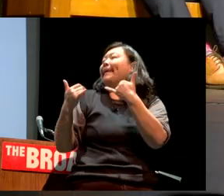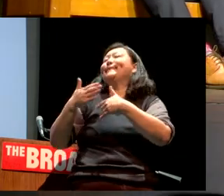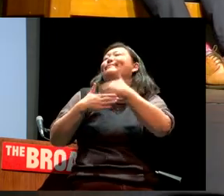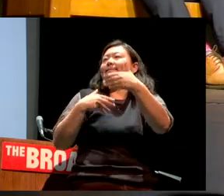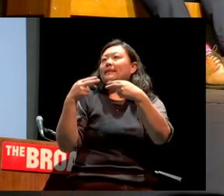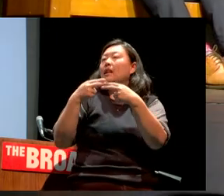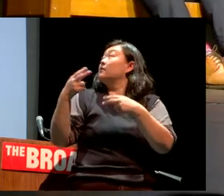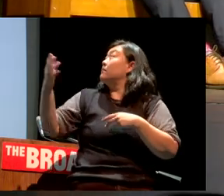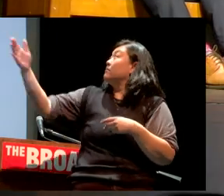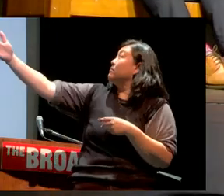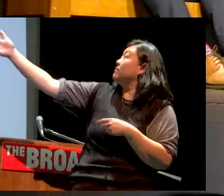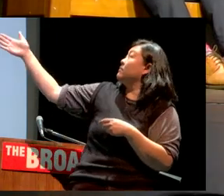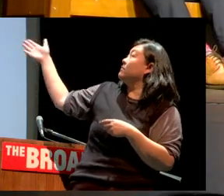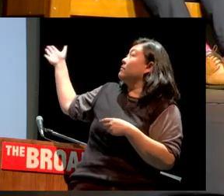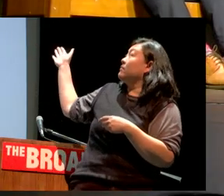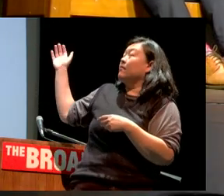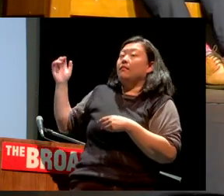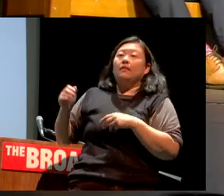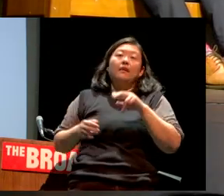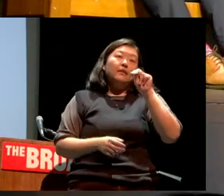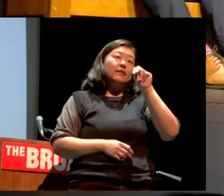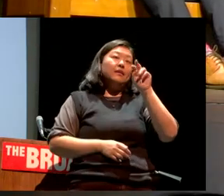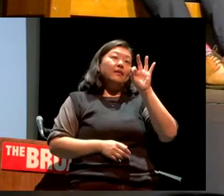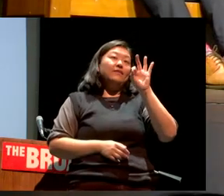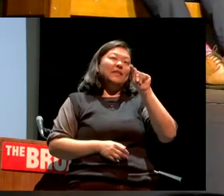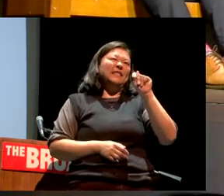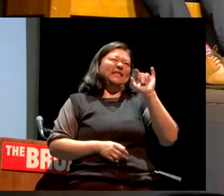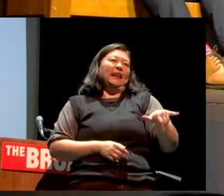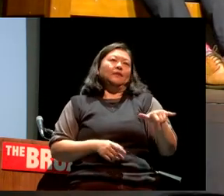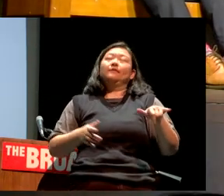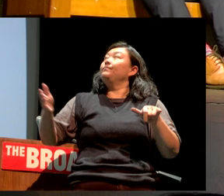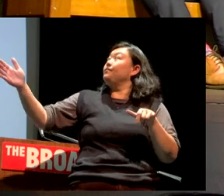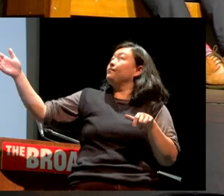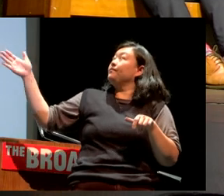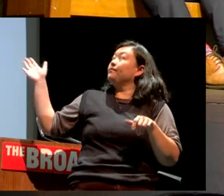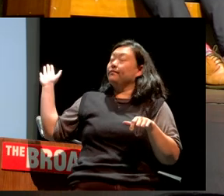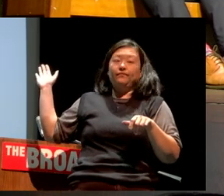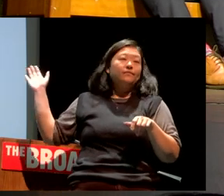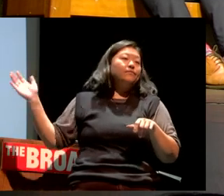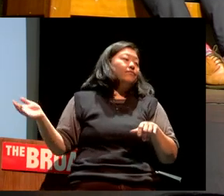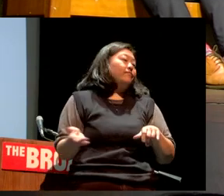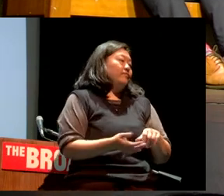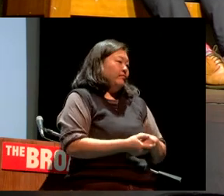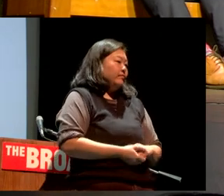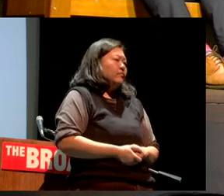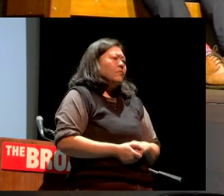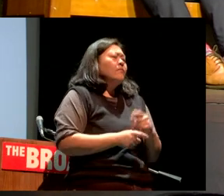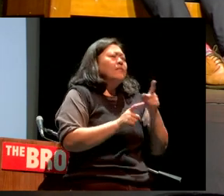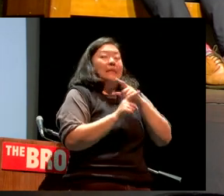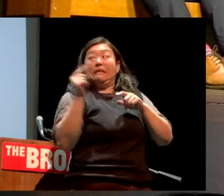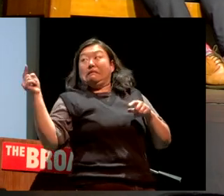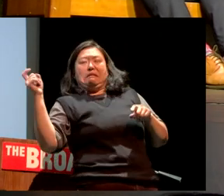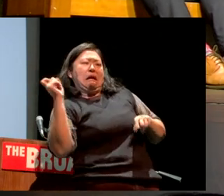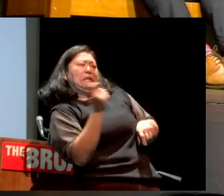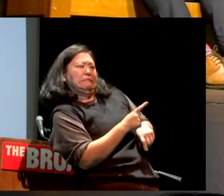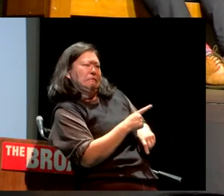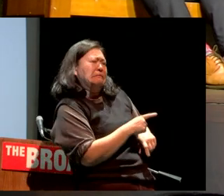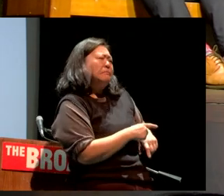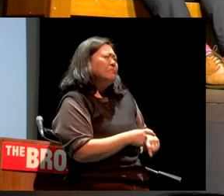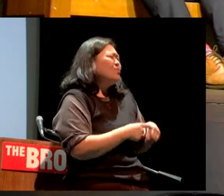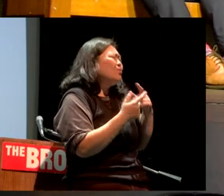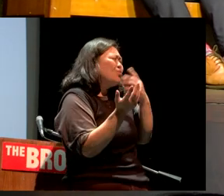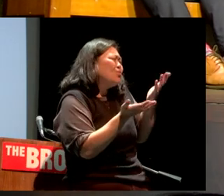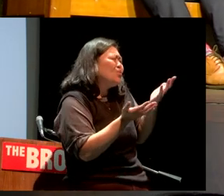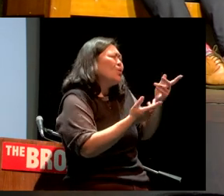And this is another question for Benoit. This is, you said last night at dinner that there are many different types of